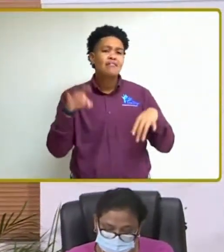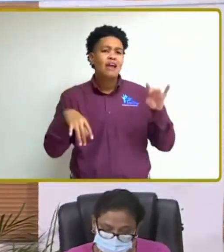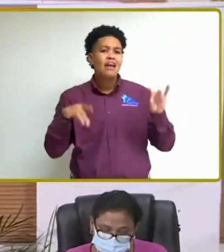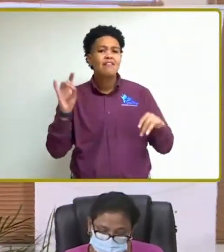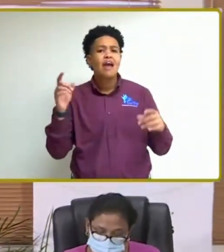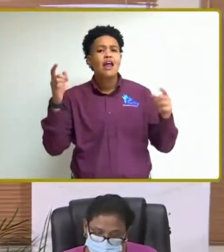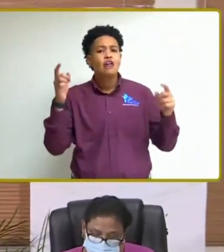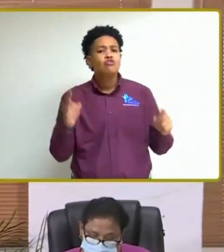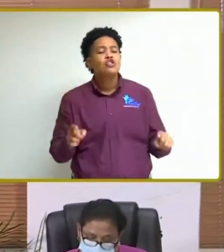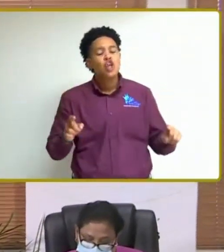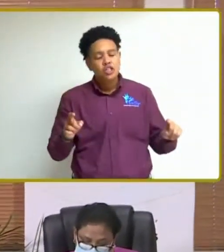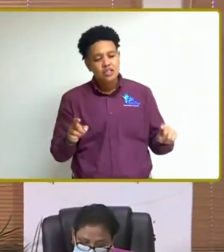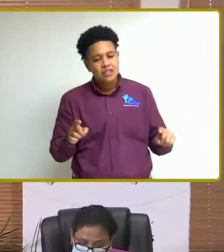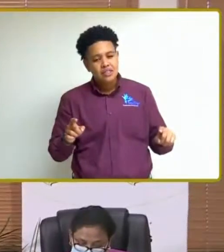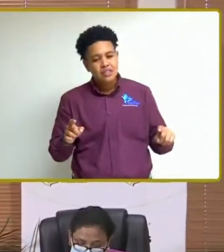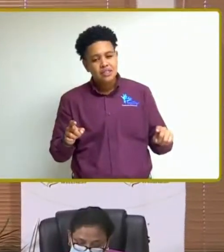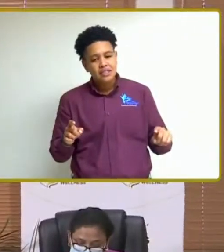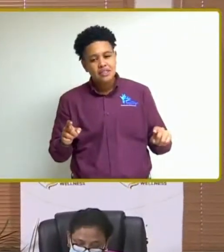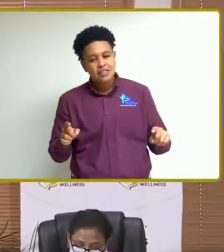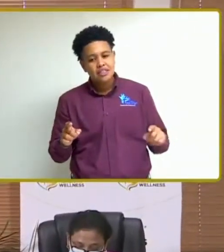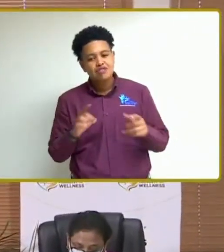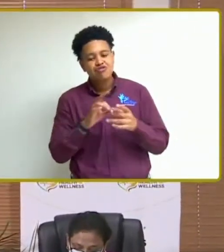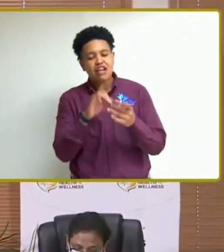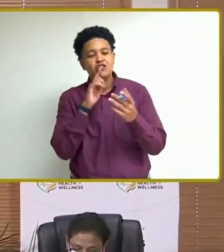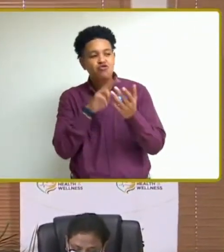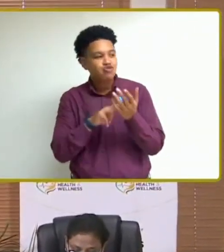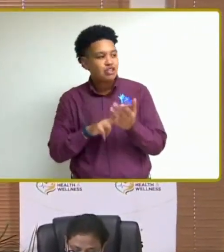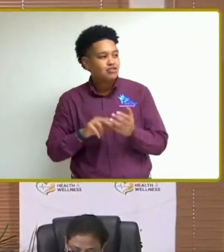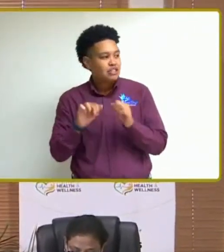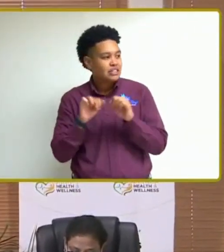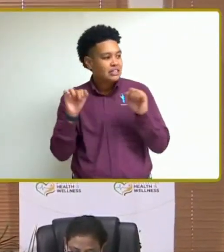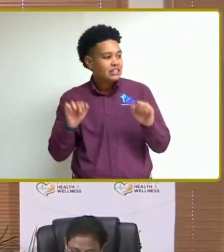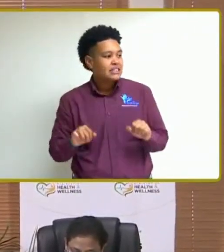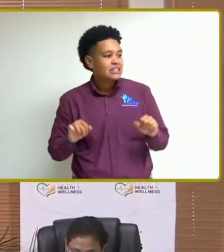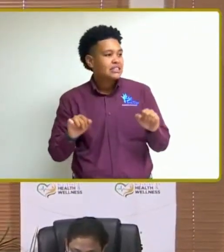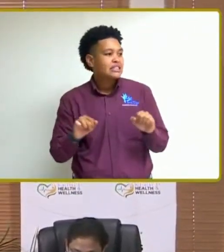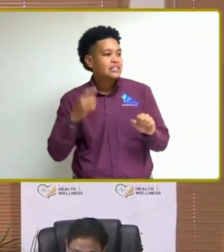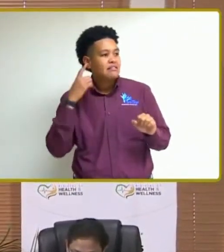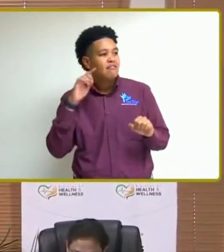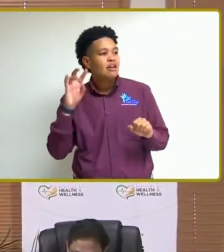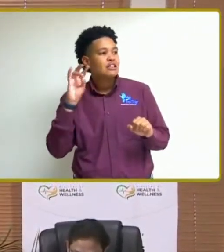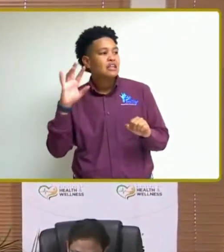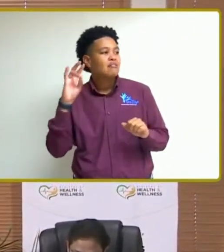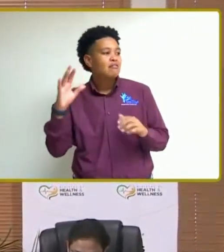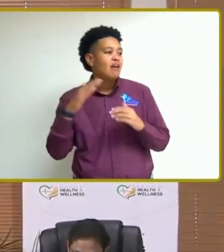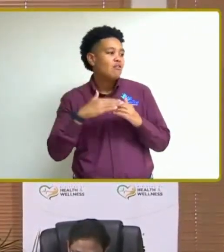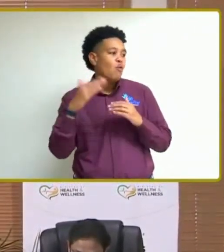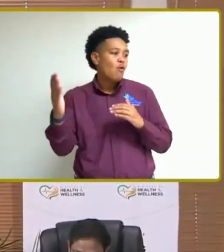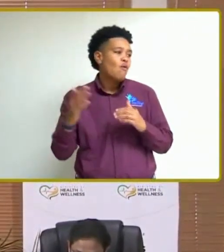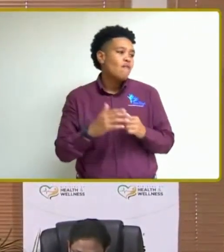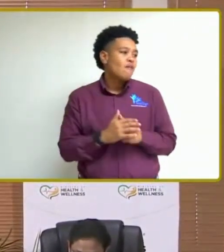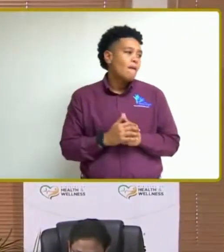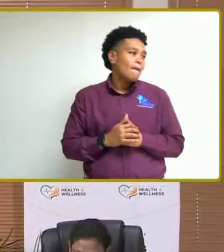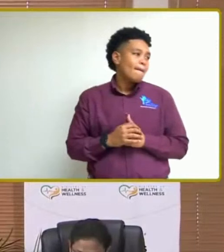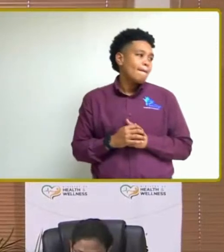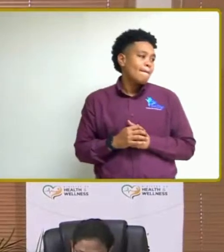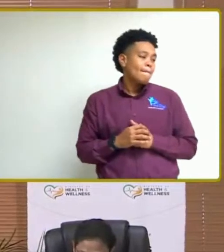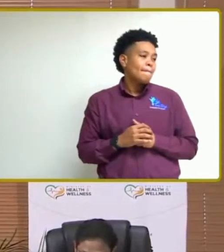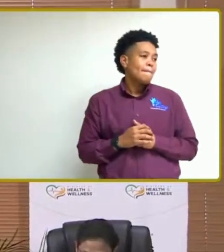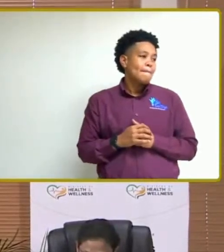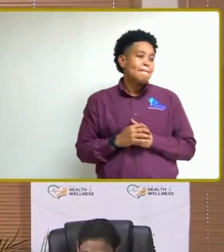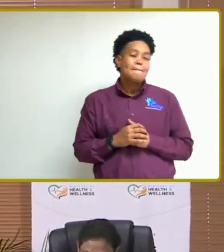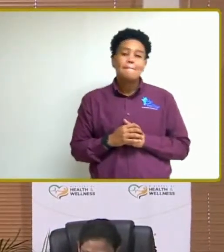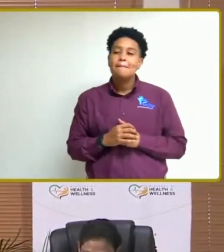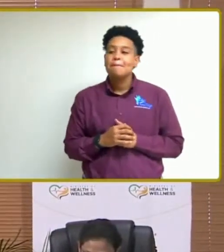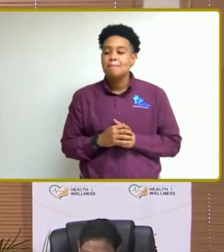and results of the registration system for the 75 years and over. A model that